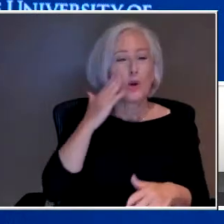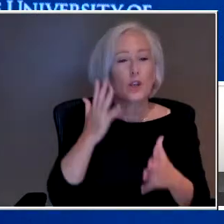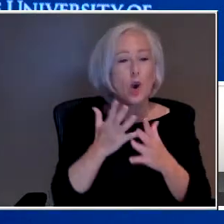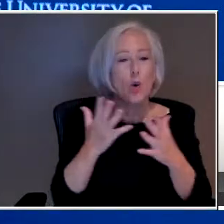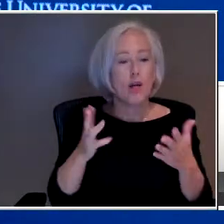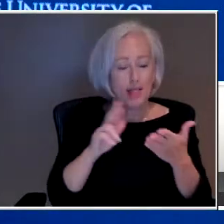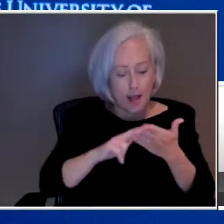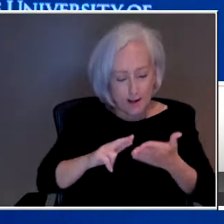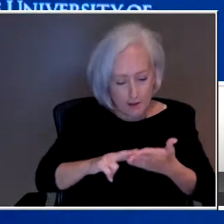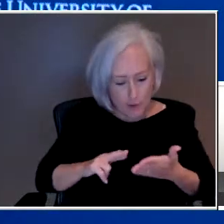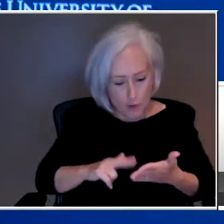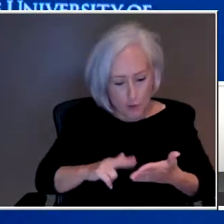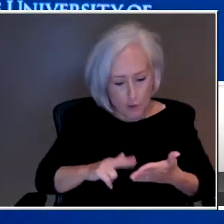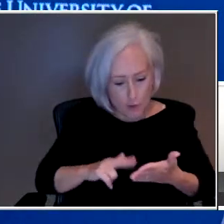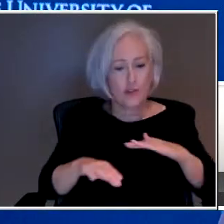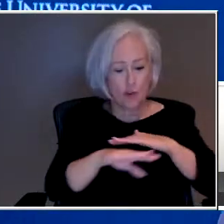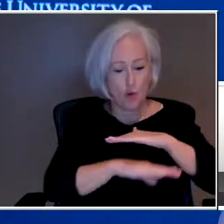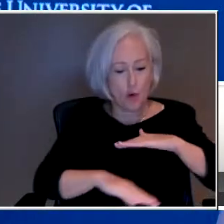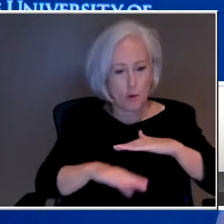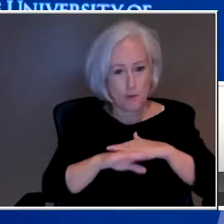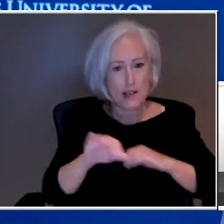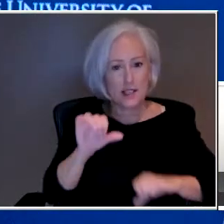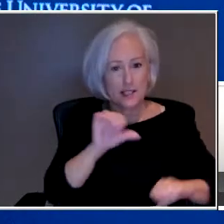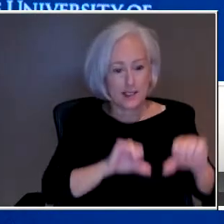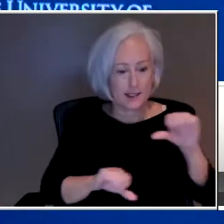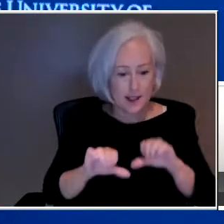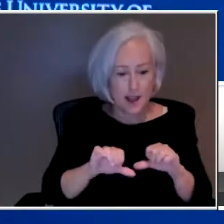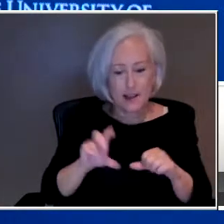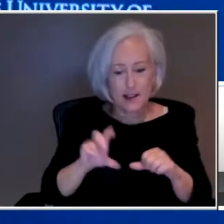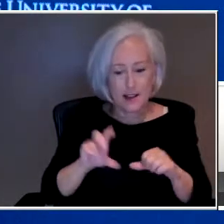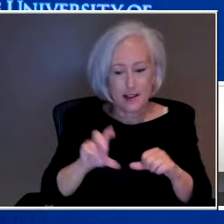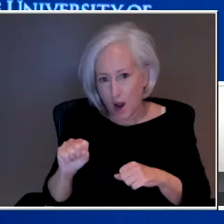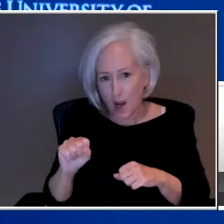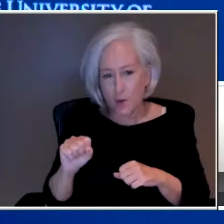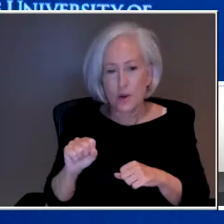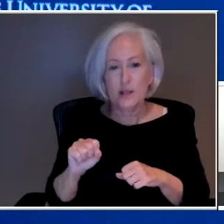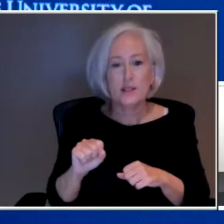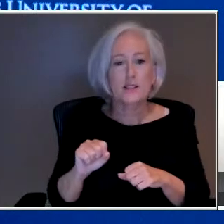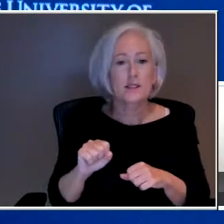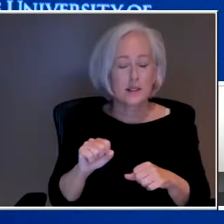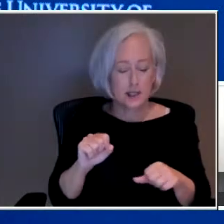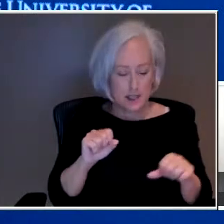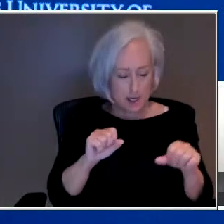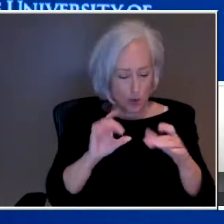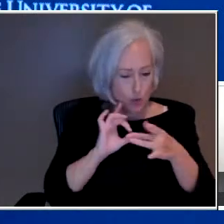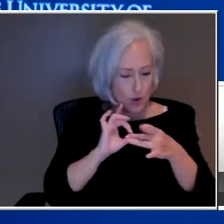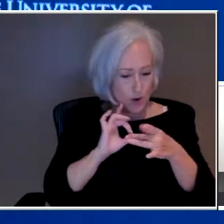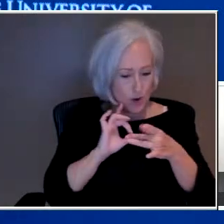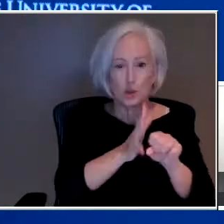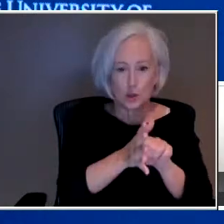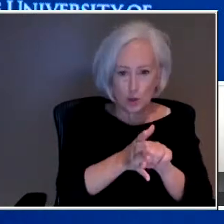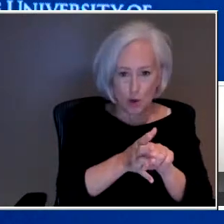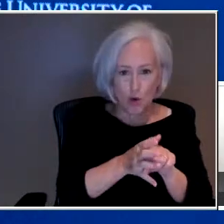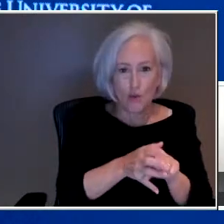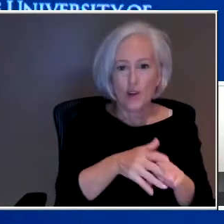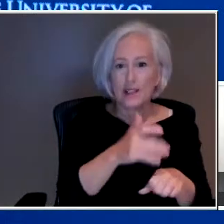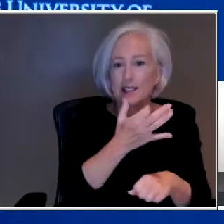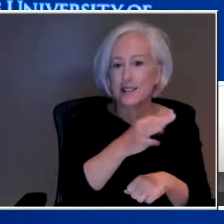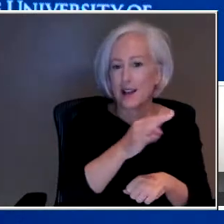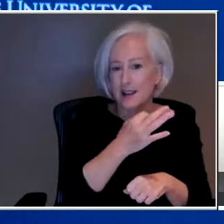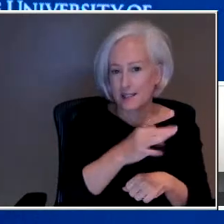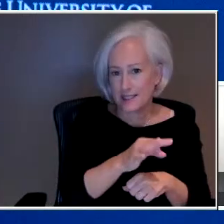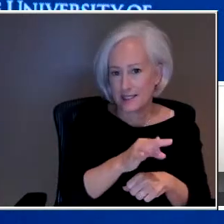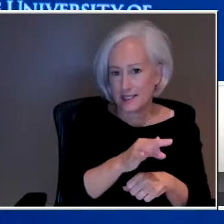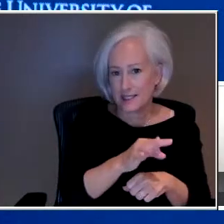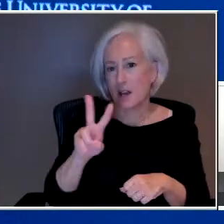basic science, basic virology, and basic immunology of COVID-19 and SARS-CoV-2. This is one example of that. What